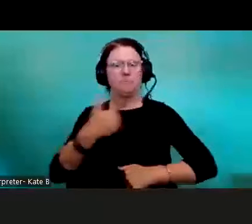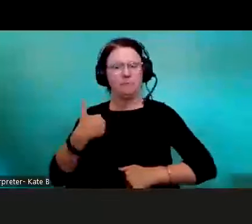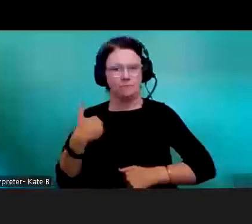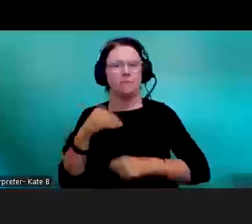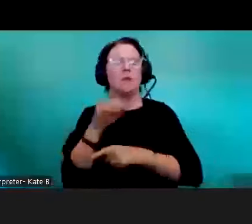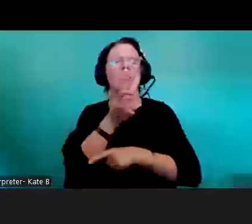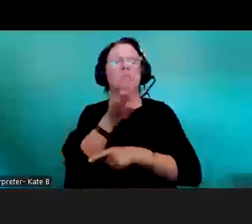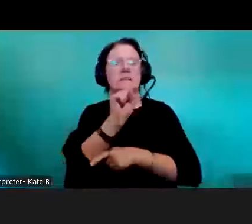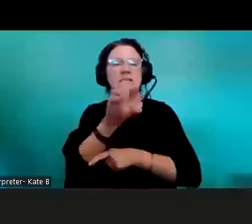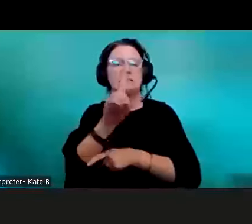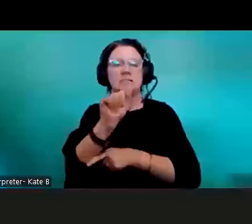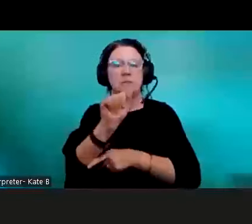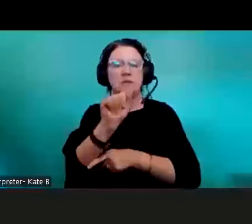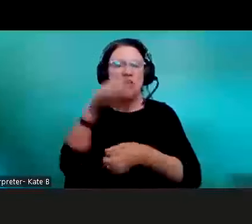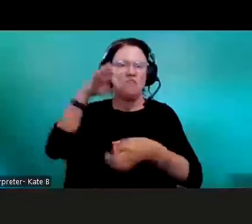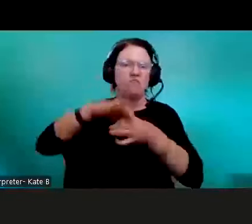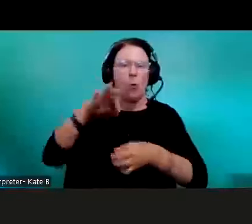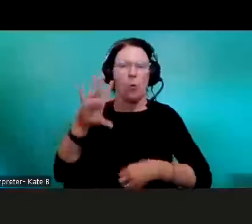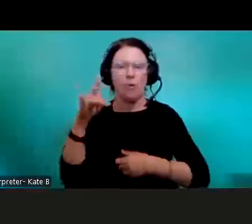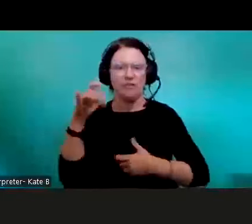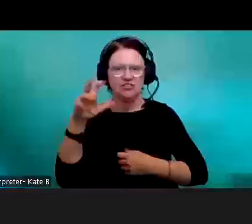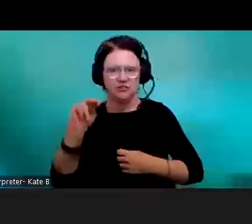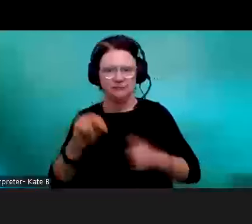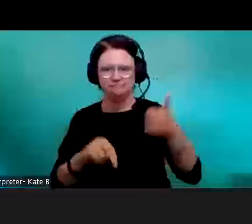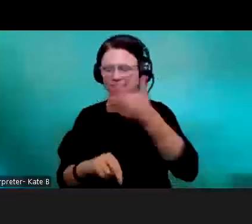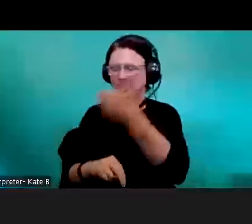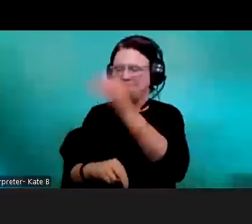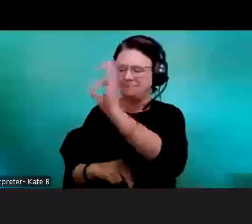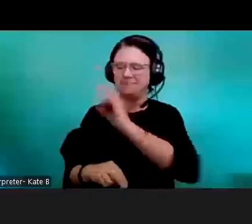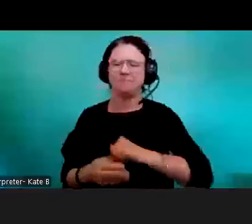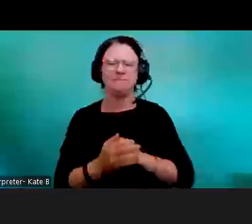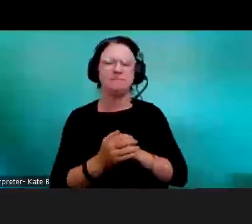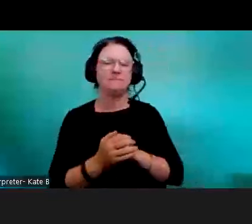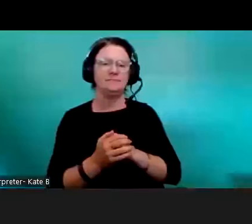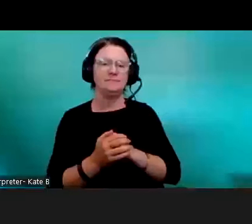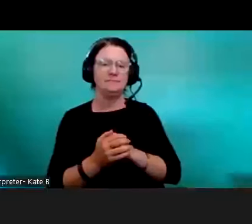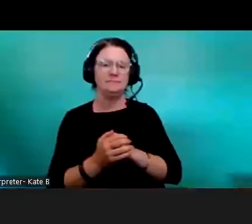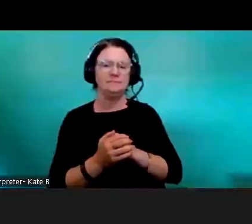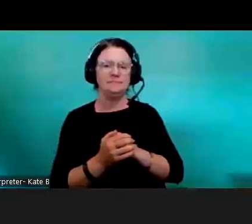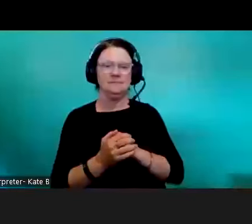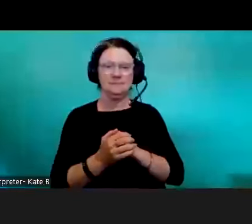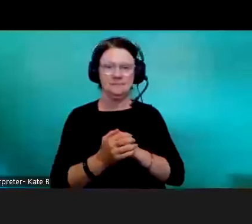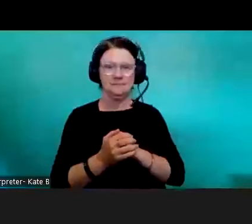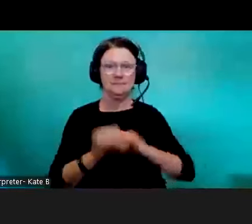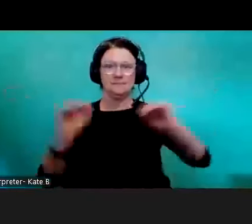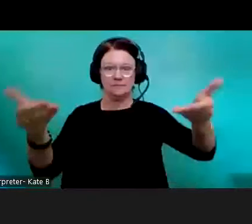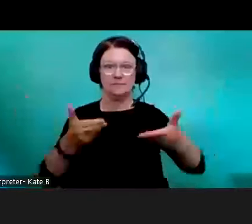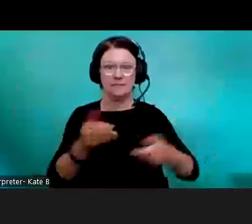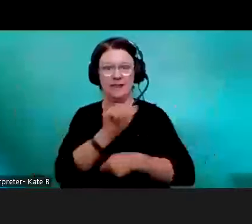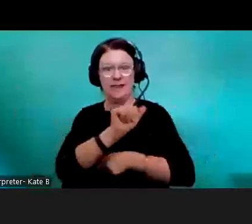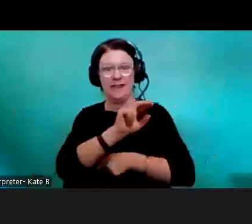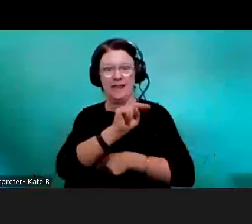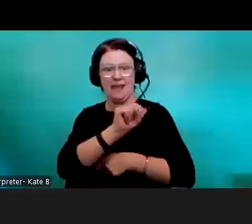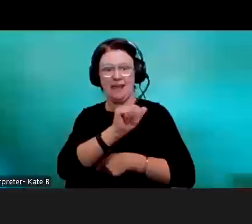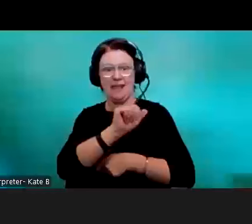Vote Coalition. Great, thank you. And I would be remiss if I didn't introduce Anna Anderson,